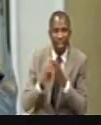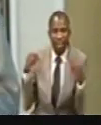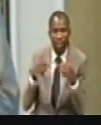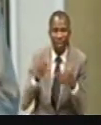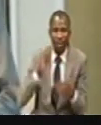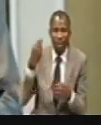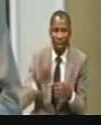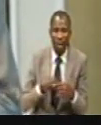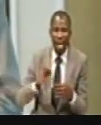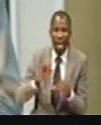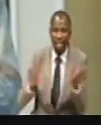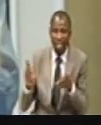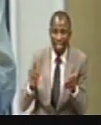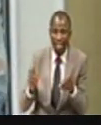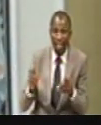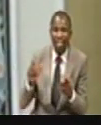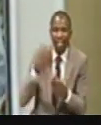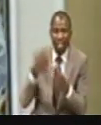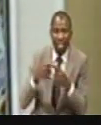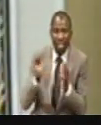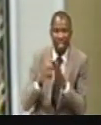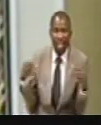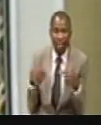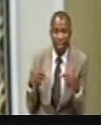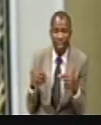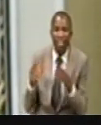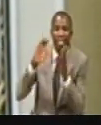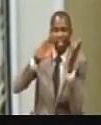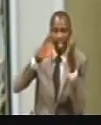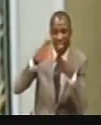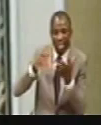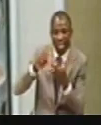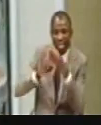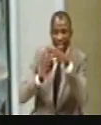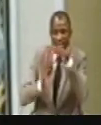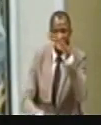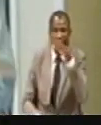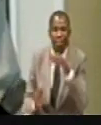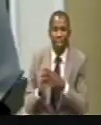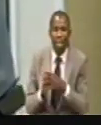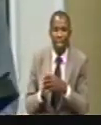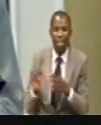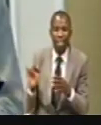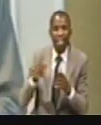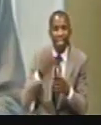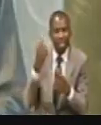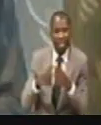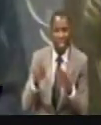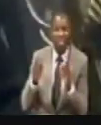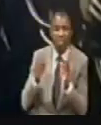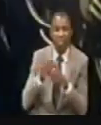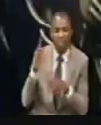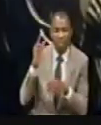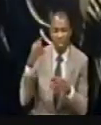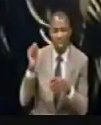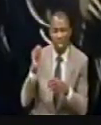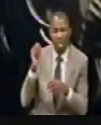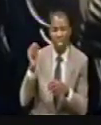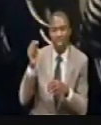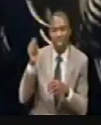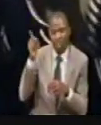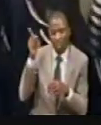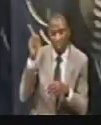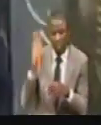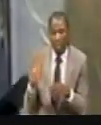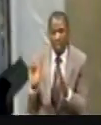even concluded the prayers. This pain that has tormented me for 5 years just disappeared. I said to